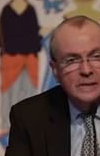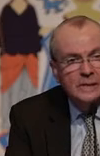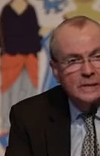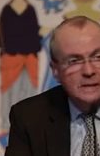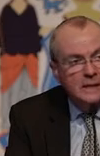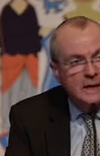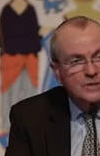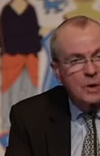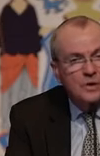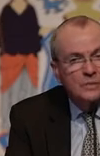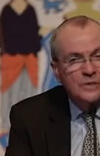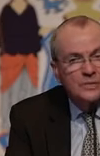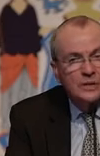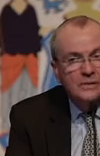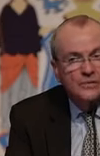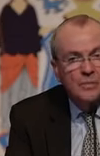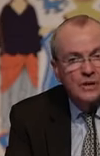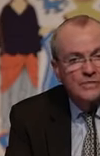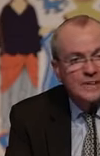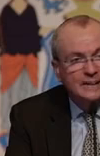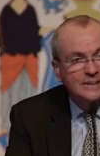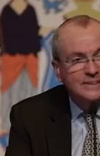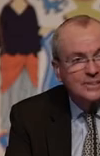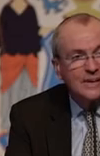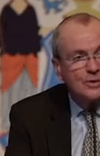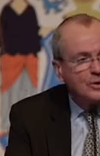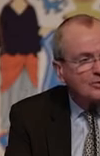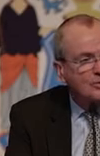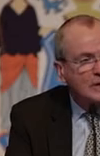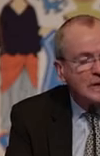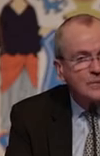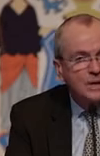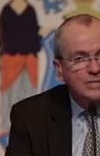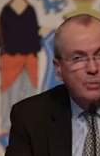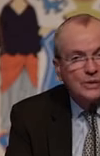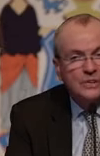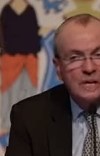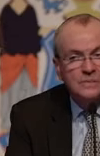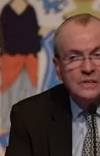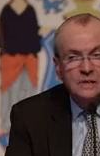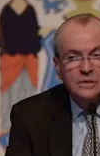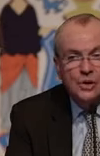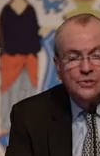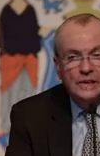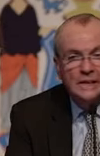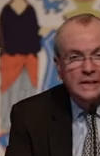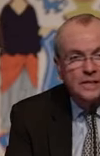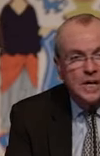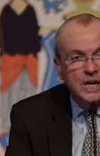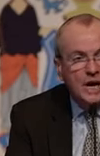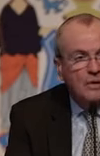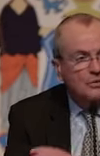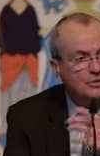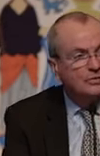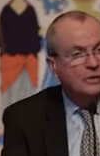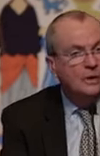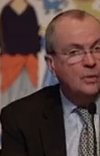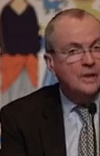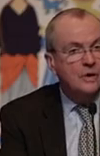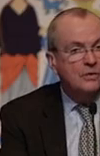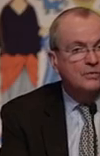having, I've spoken with some of, if not the owners of the big sports teams in New Jersey. Josh Harris,